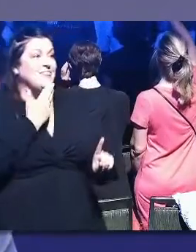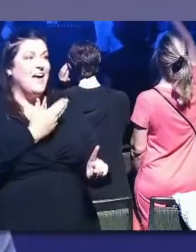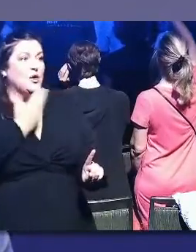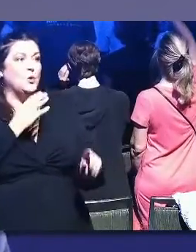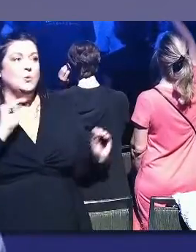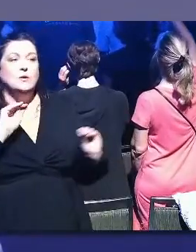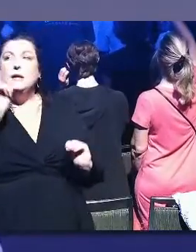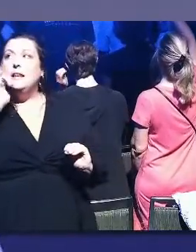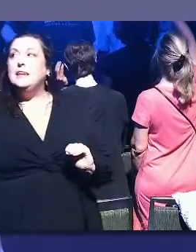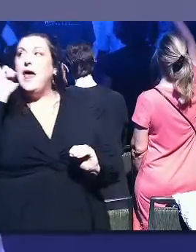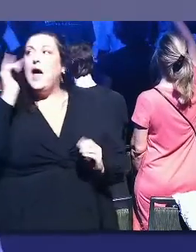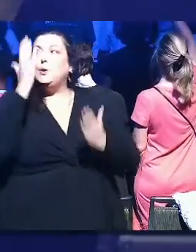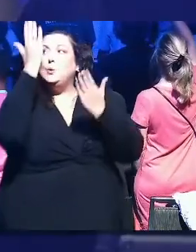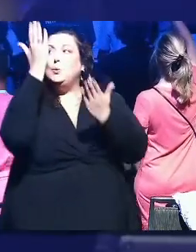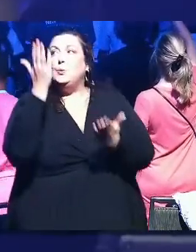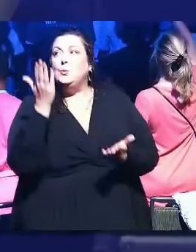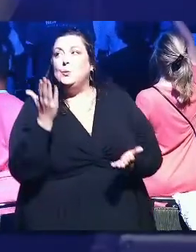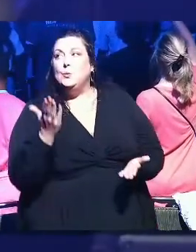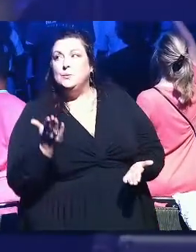none like you.